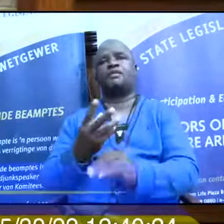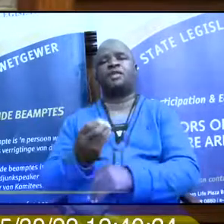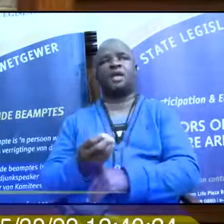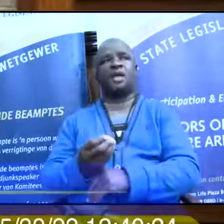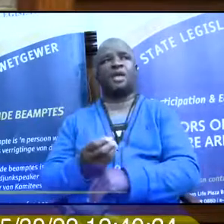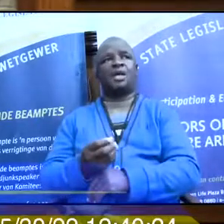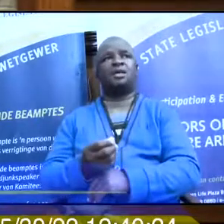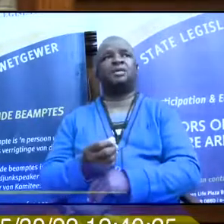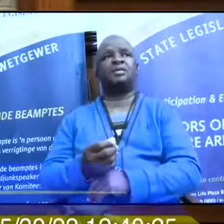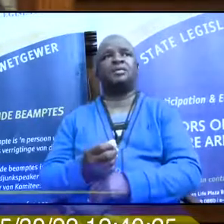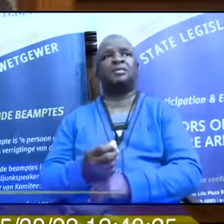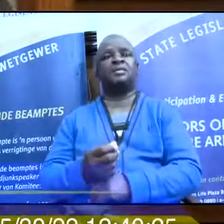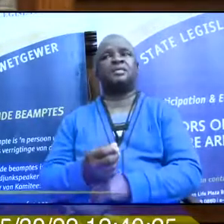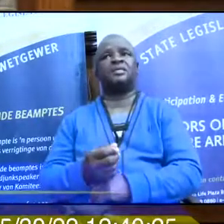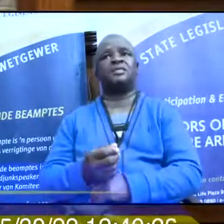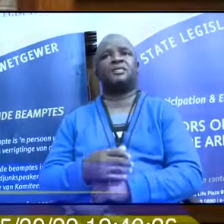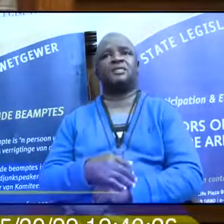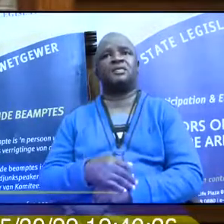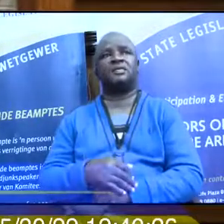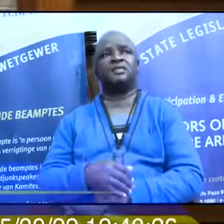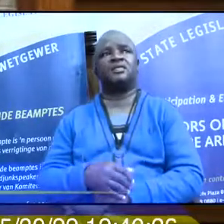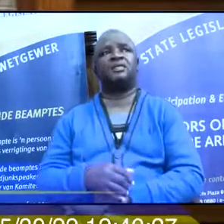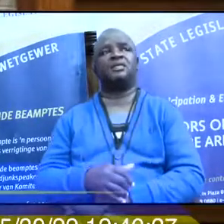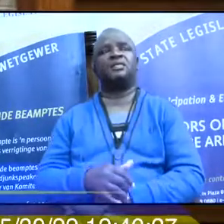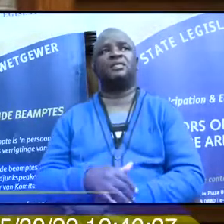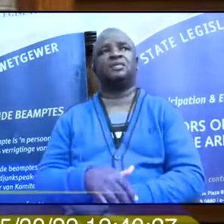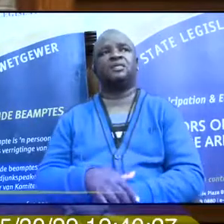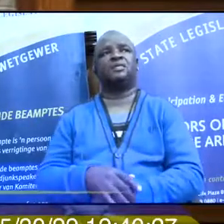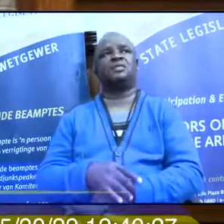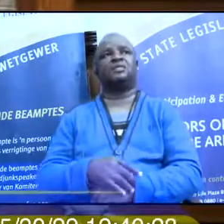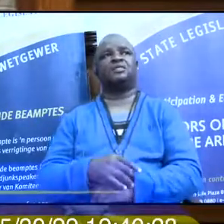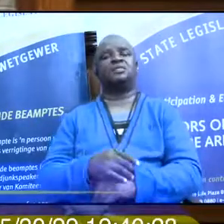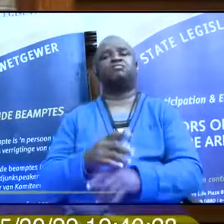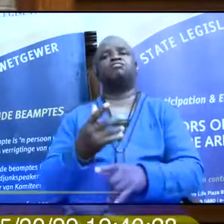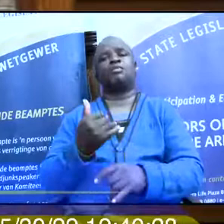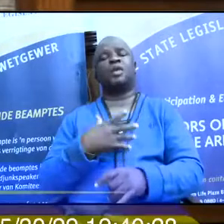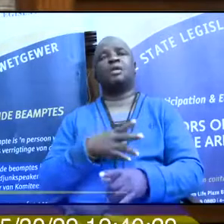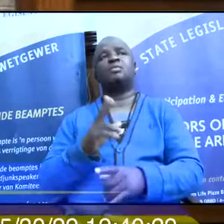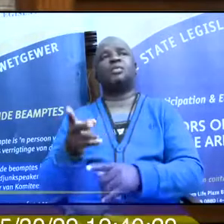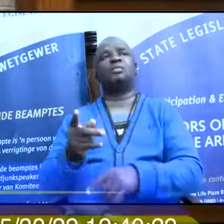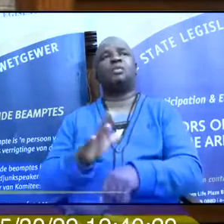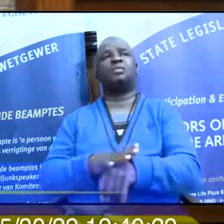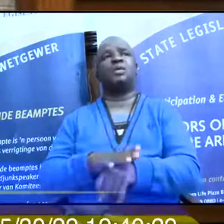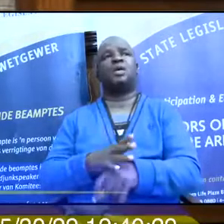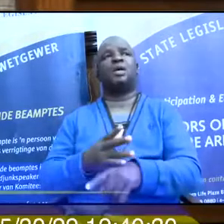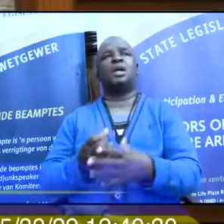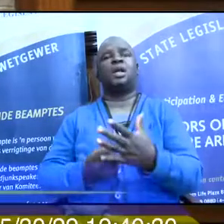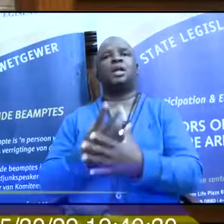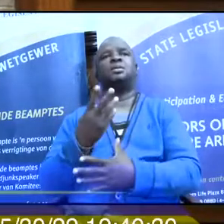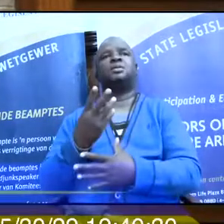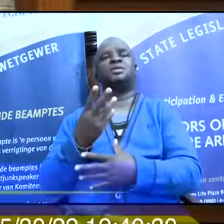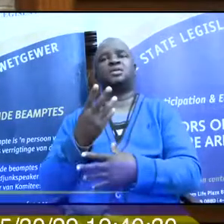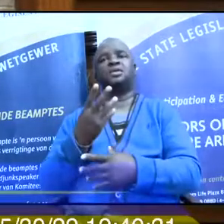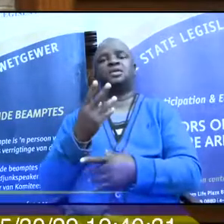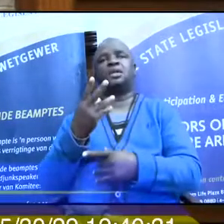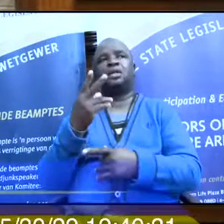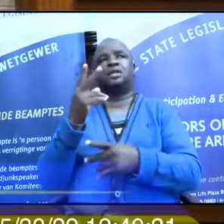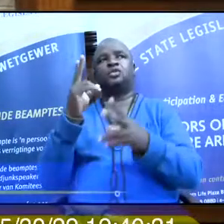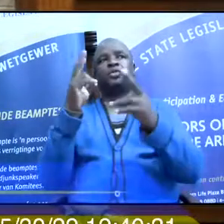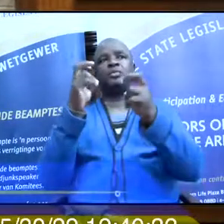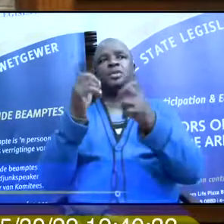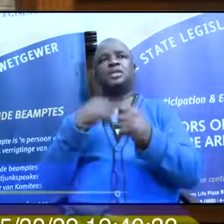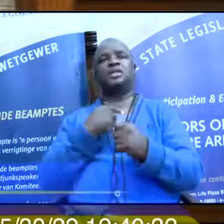we want to further raise an issue around our security officials